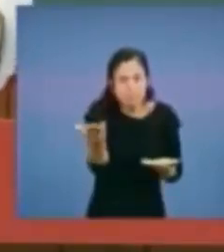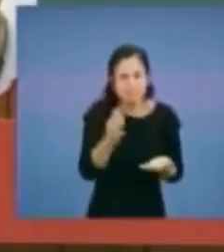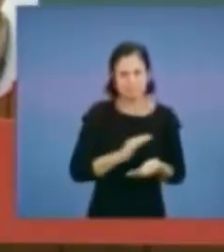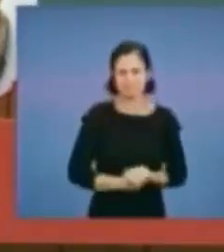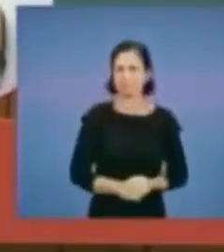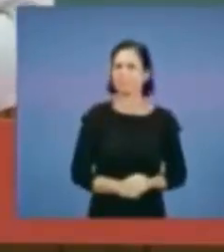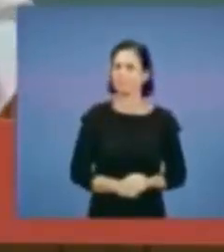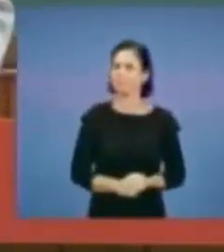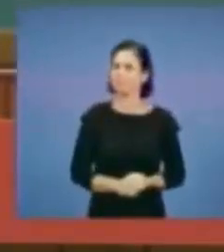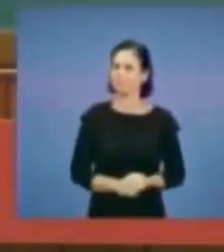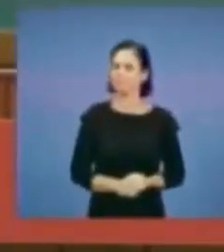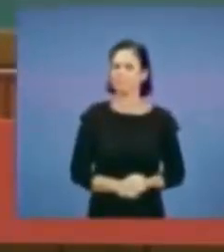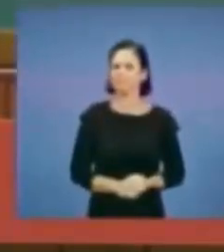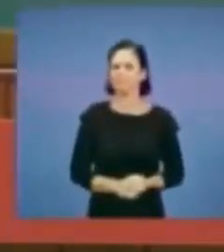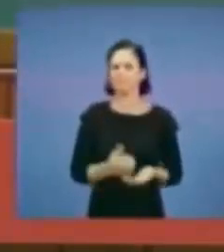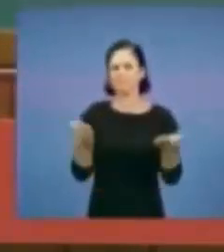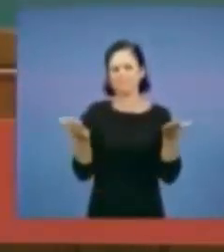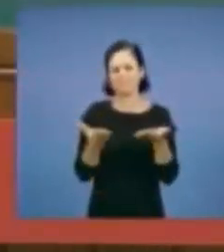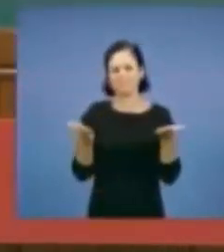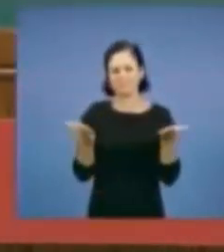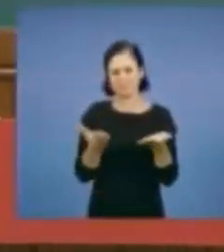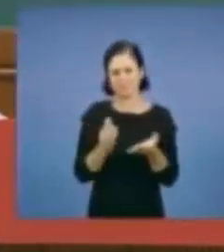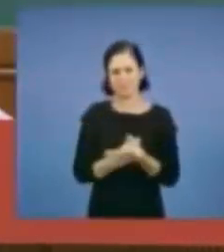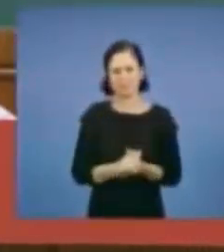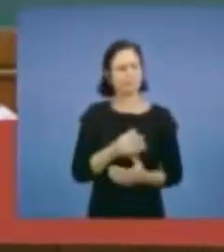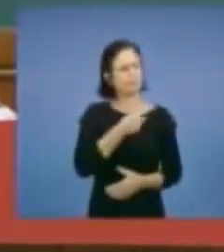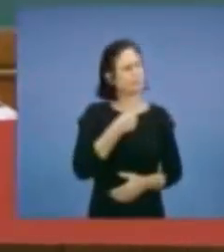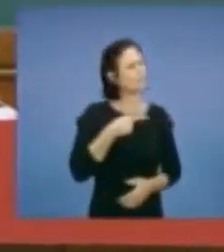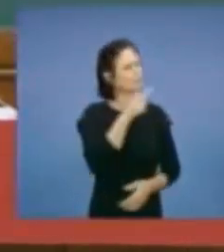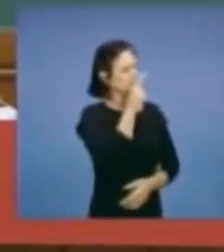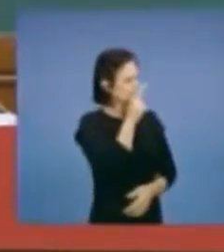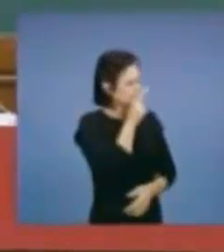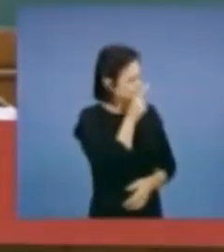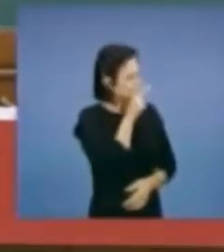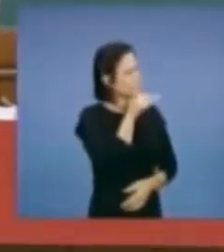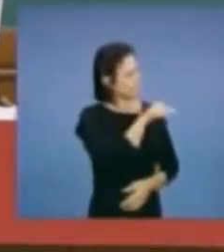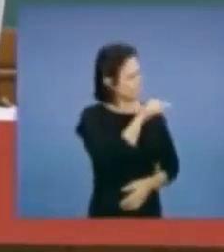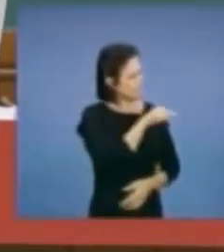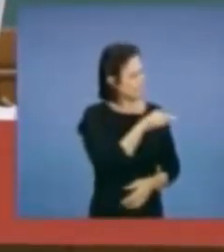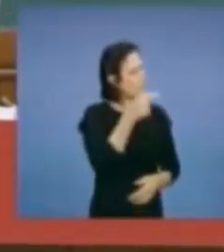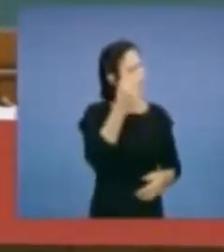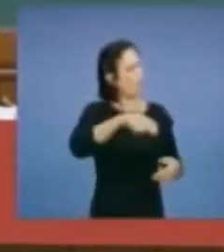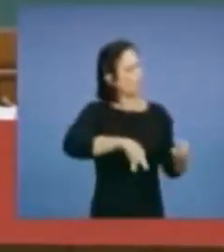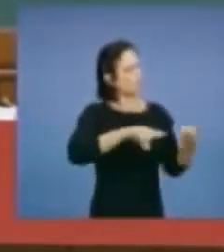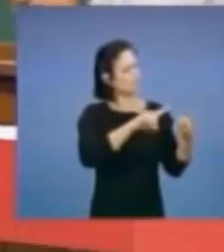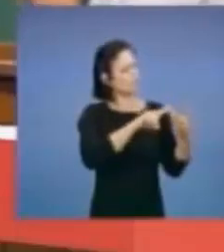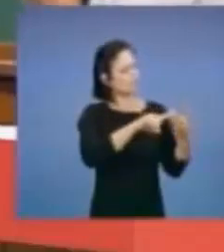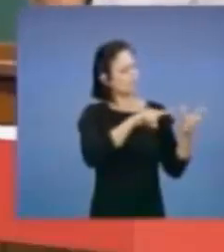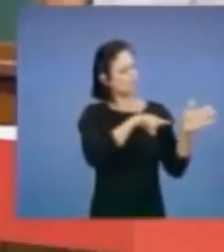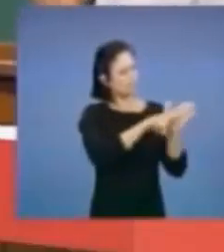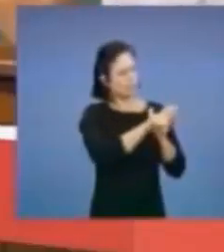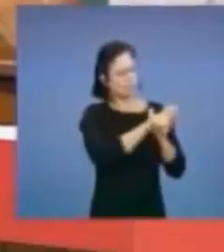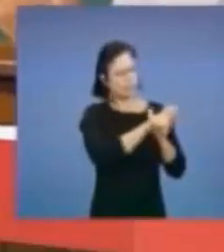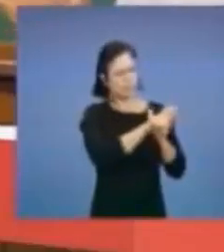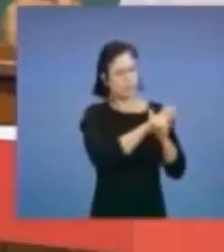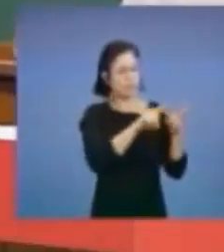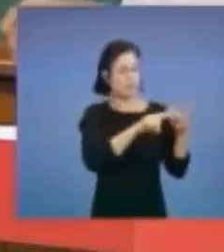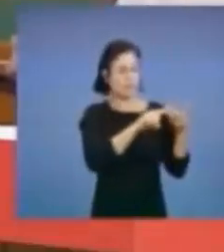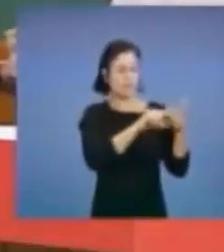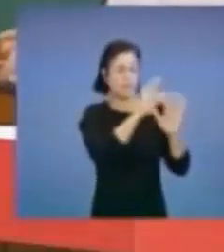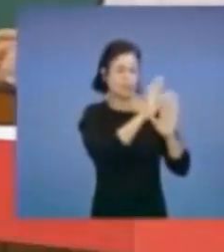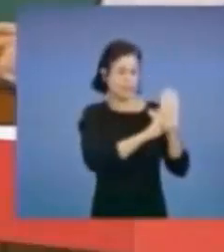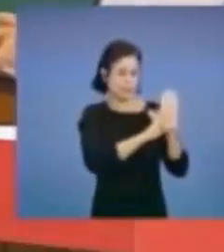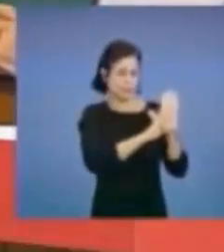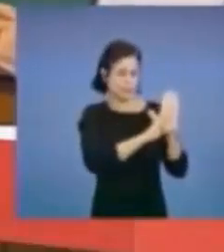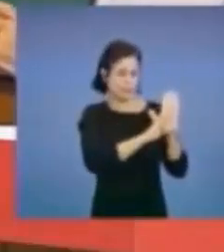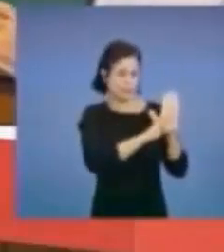Well, this was one way. So now Pastor Gilson is going to go to the